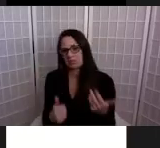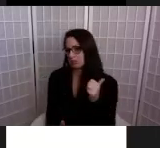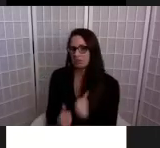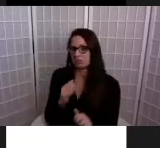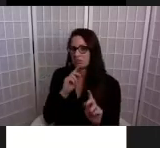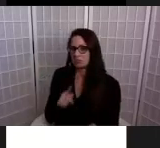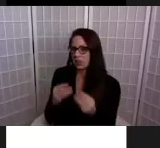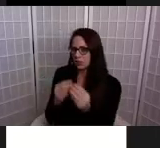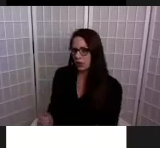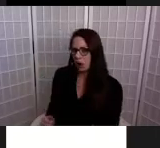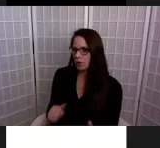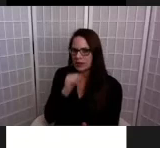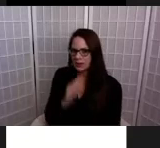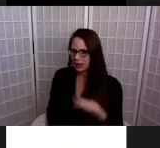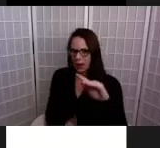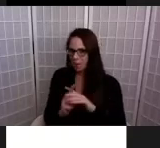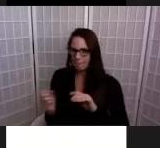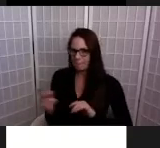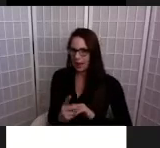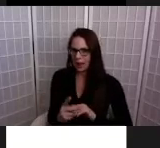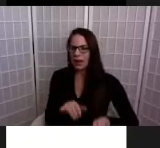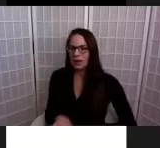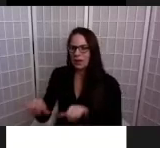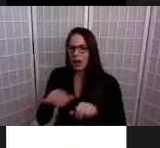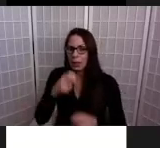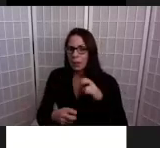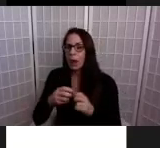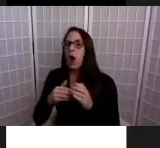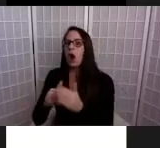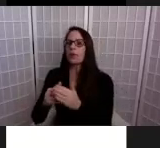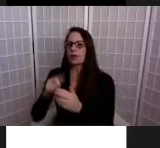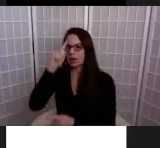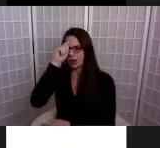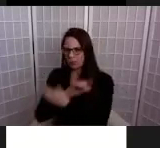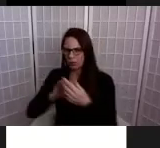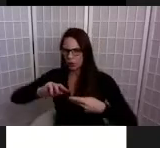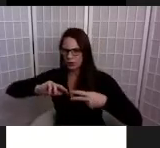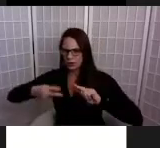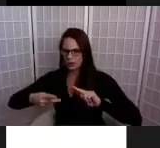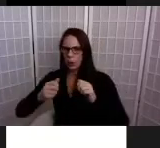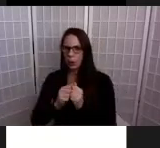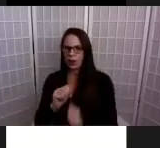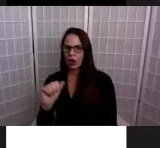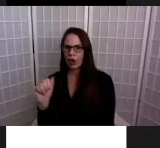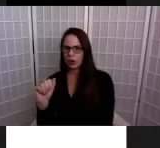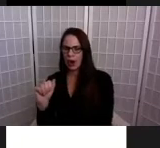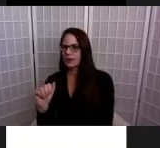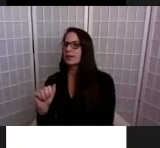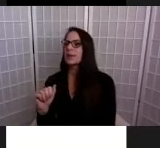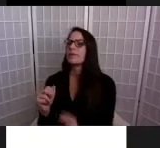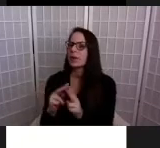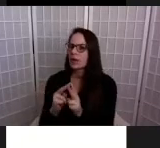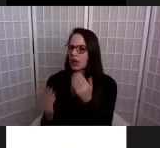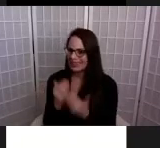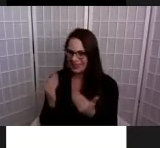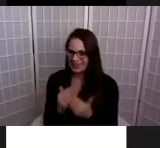is a common problem that is often confused with arthritis. And it is very easy